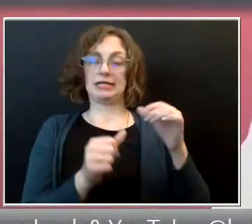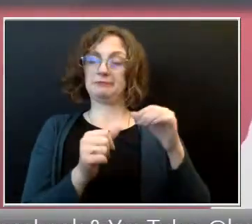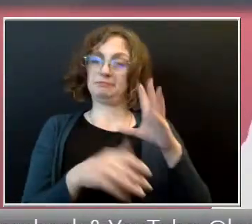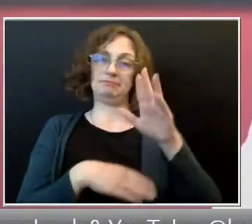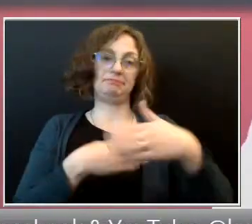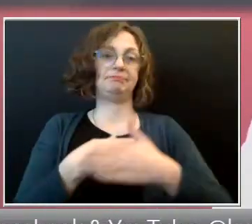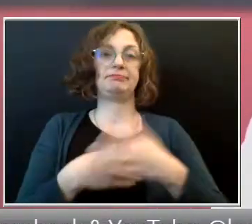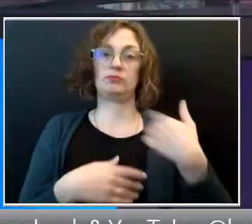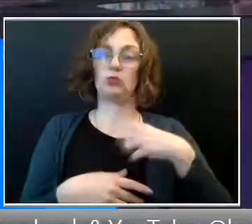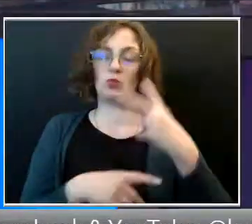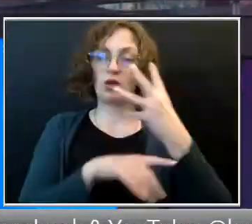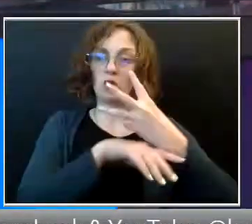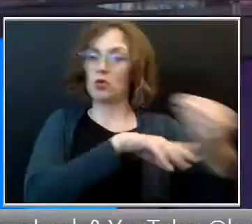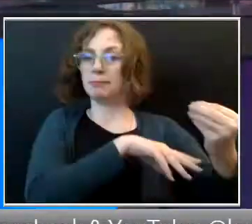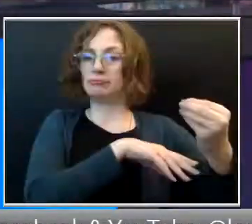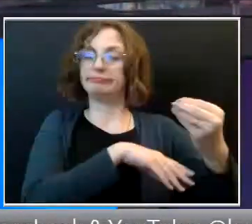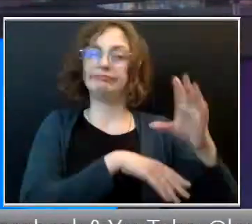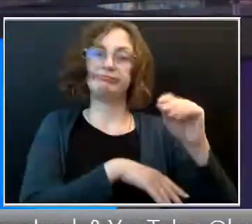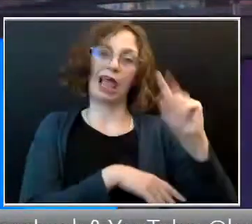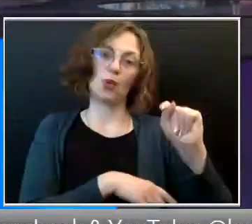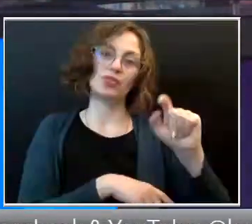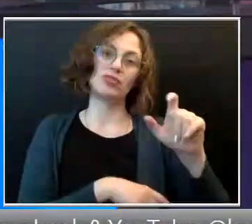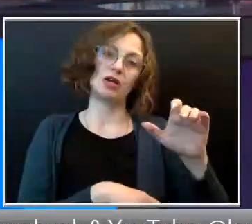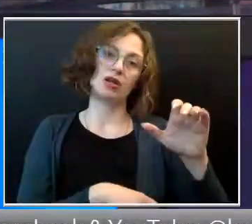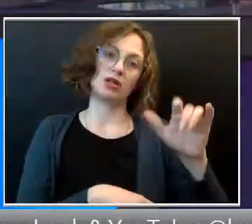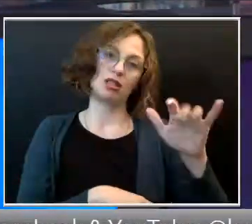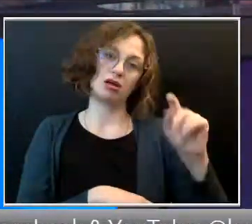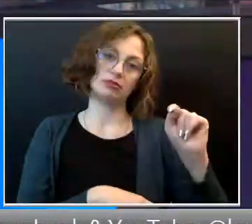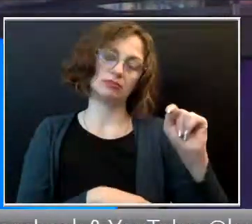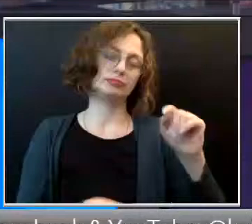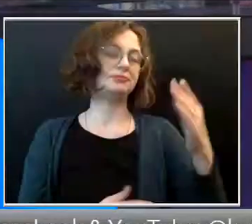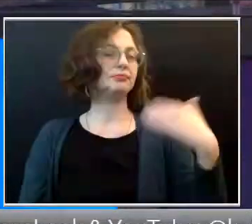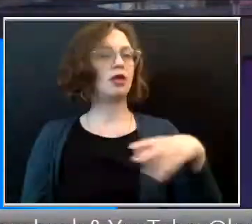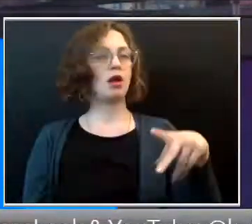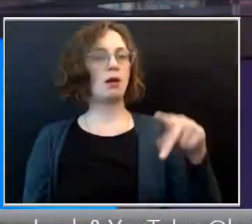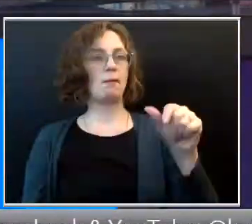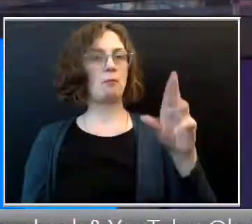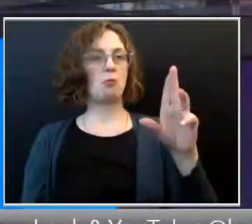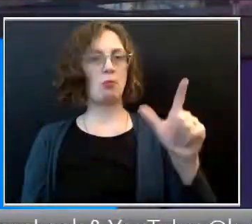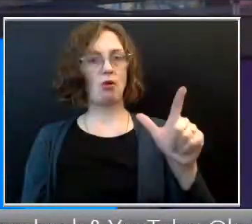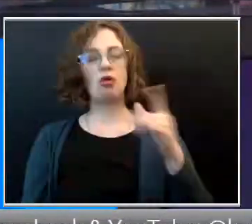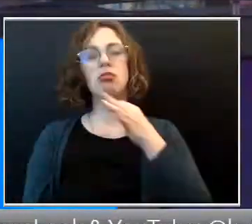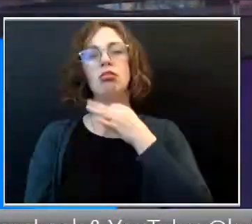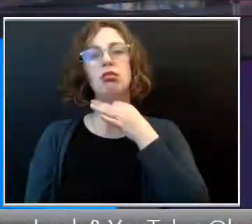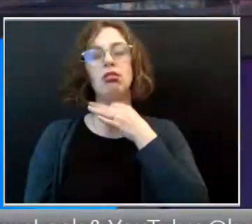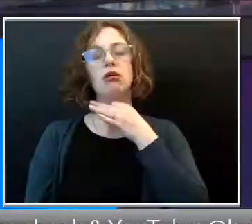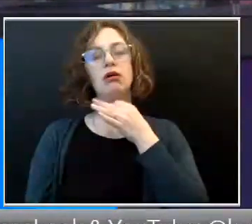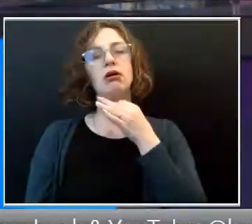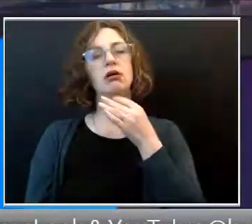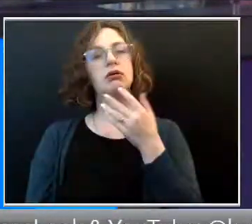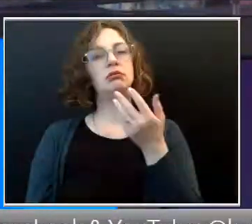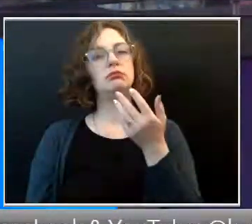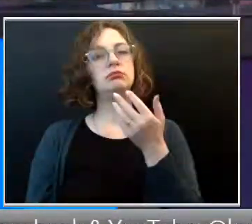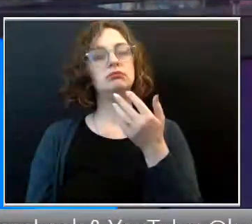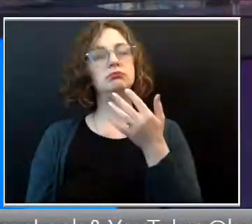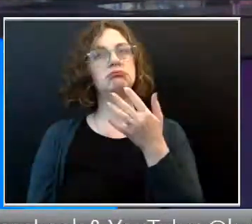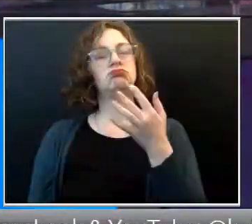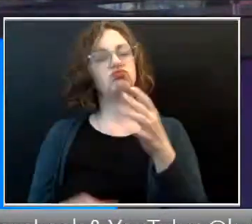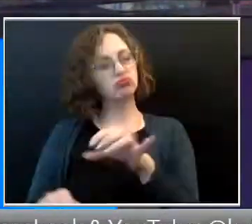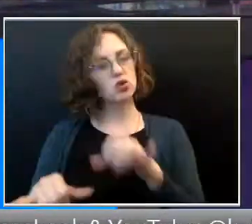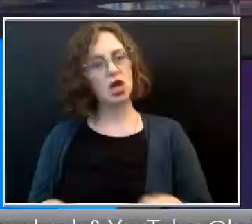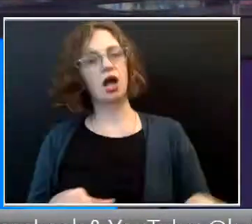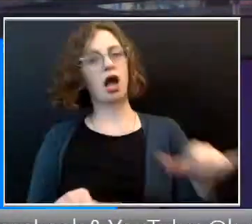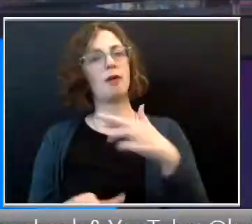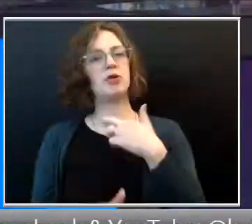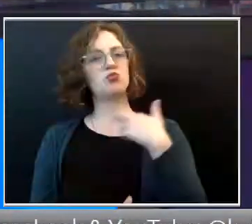thrombectomy procedure. And then Paul wants to know, what are the risk factors, the most common risk factors for having a